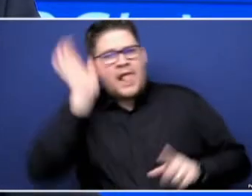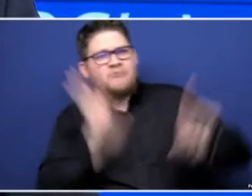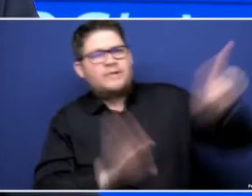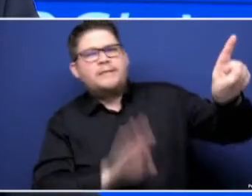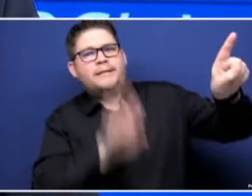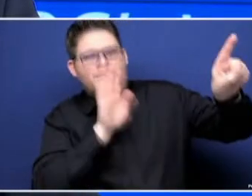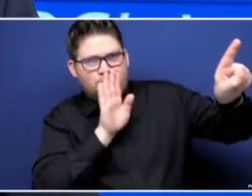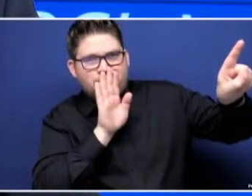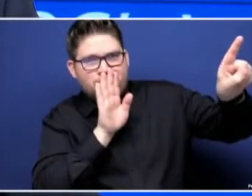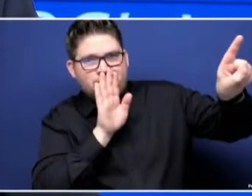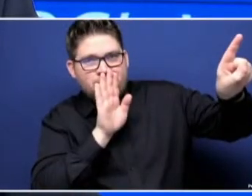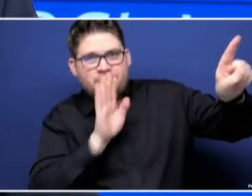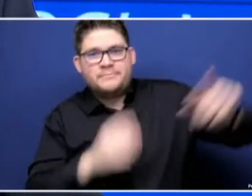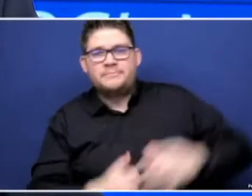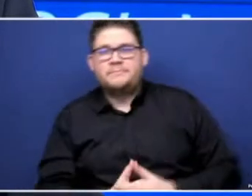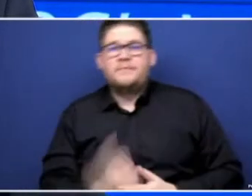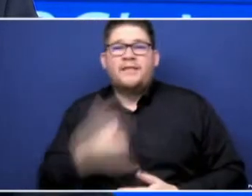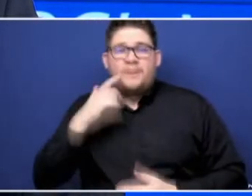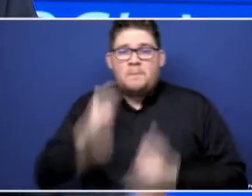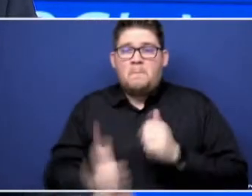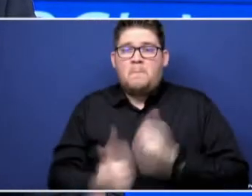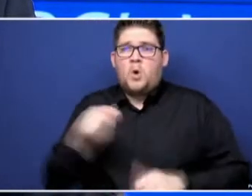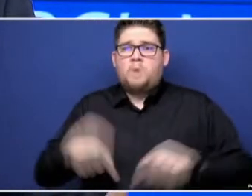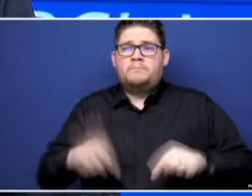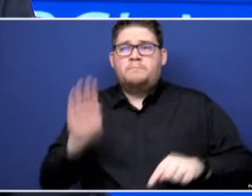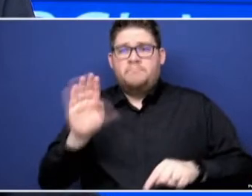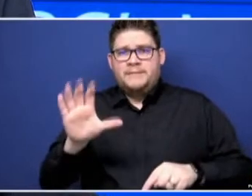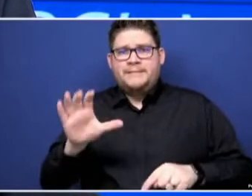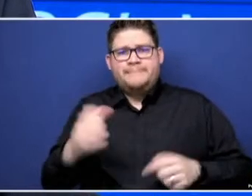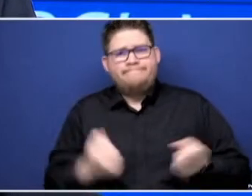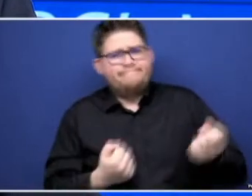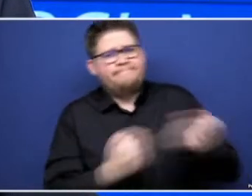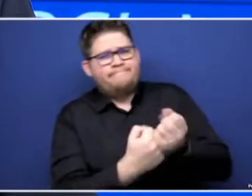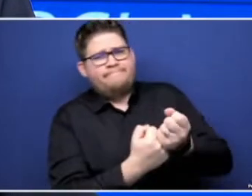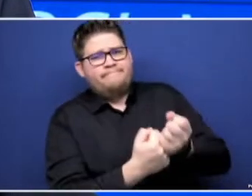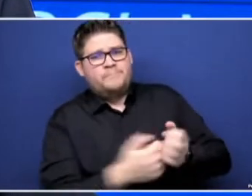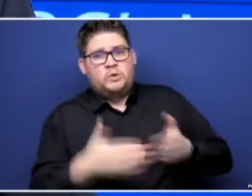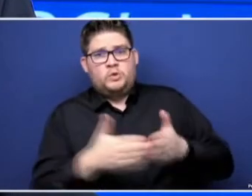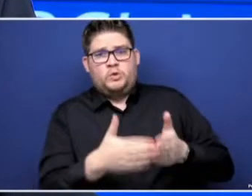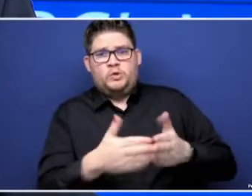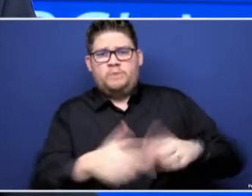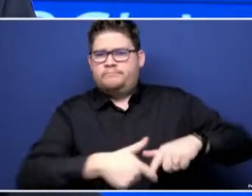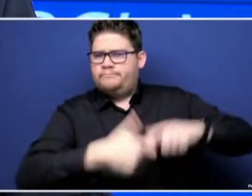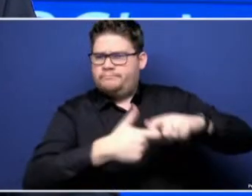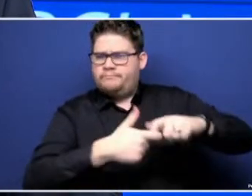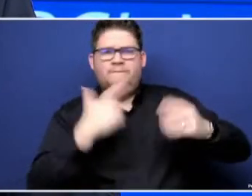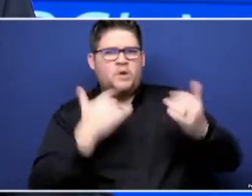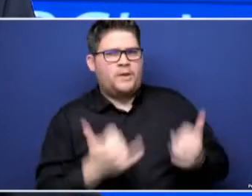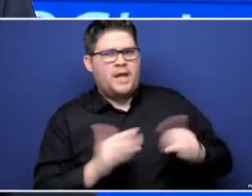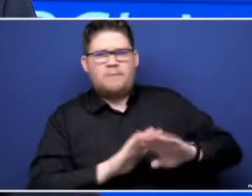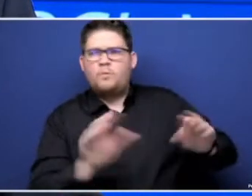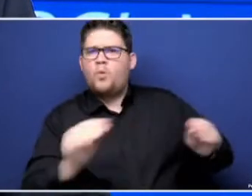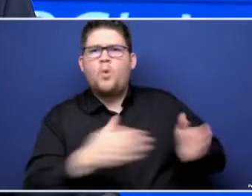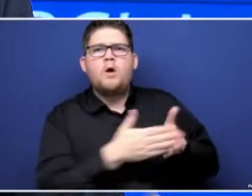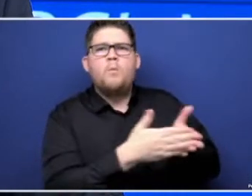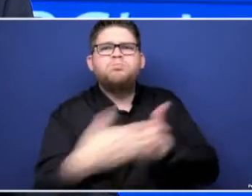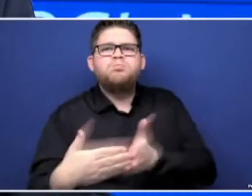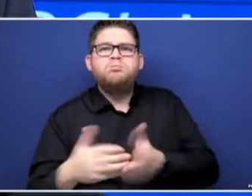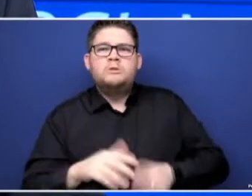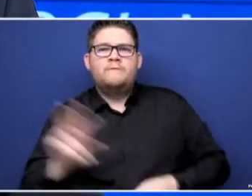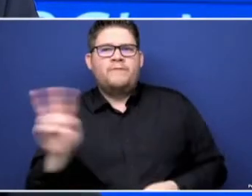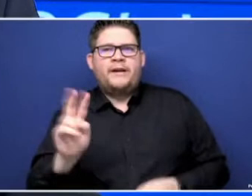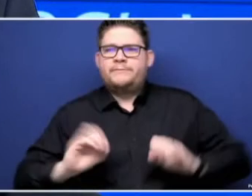our vaccination program completed. We need to make sure that the rest of the world is keeping pace with us. If we're going to open our borders, if we're going